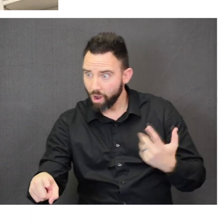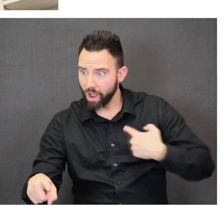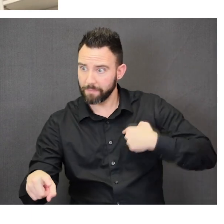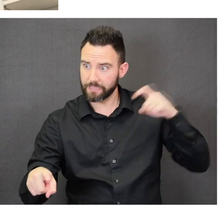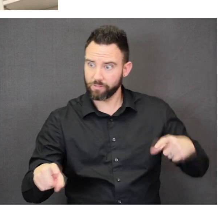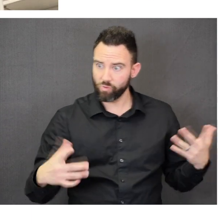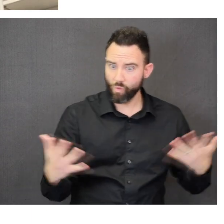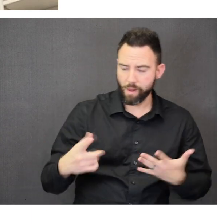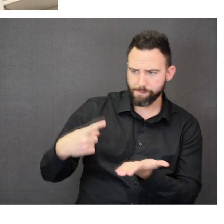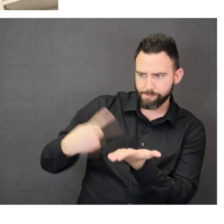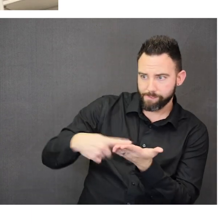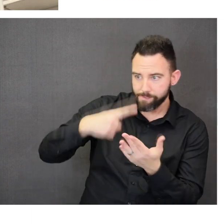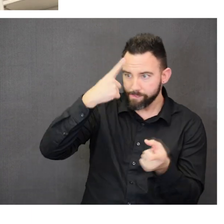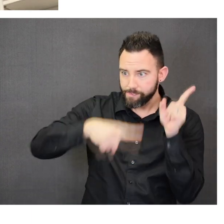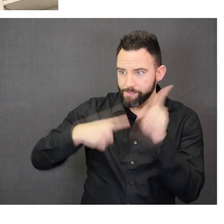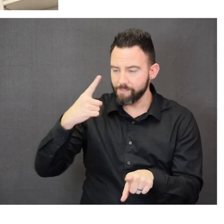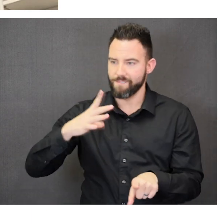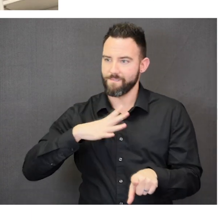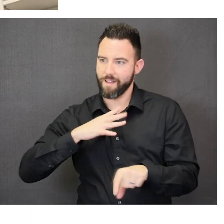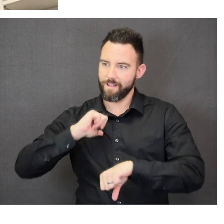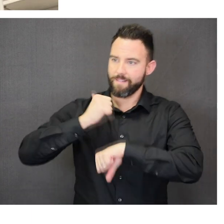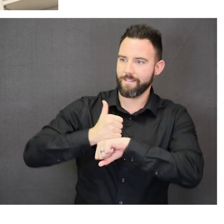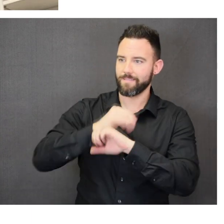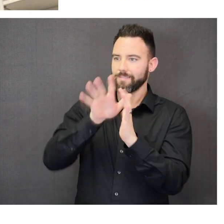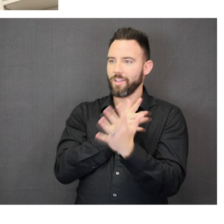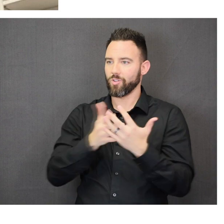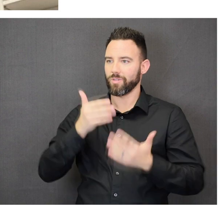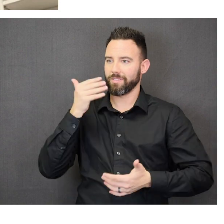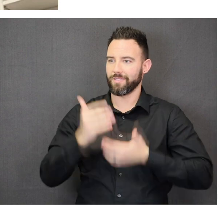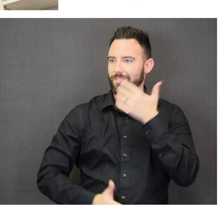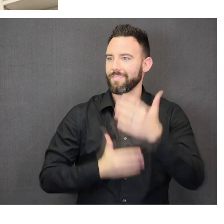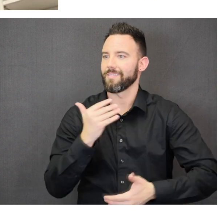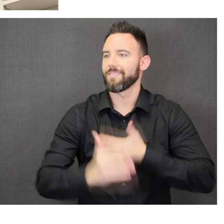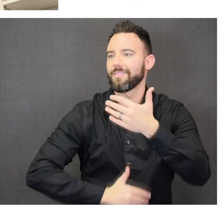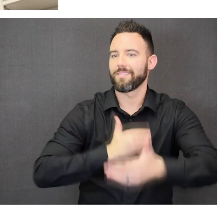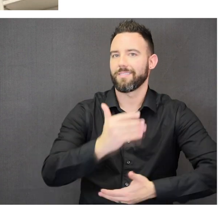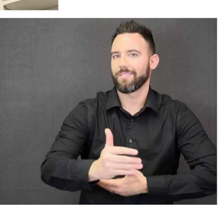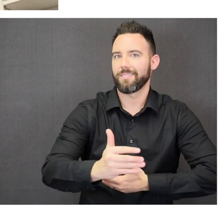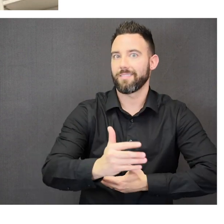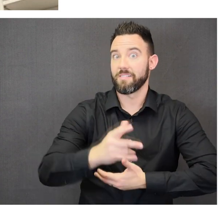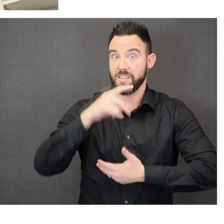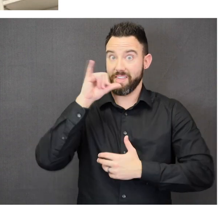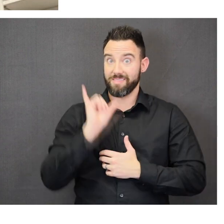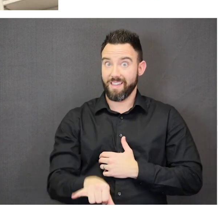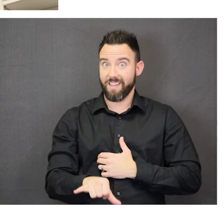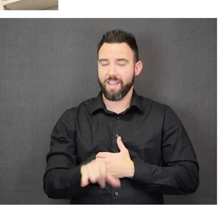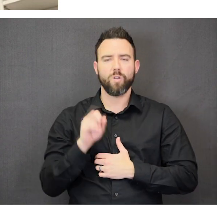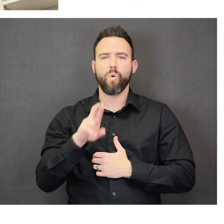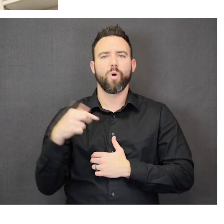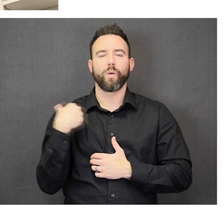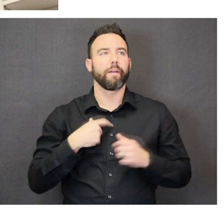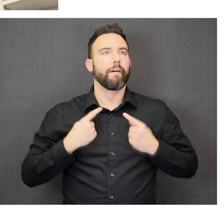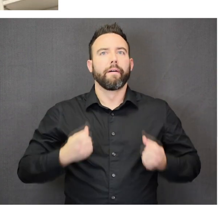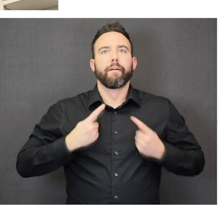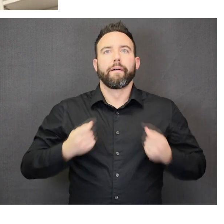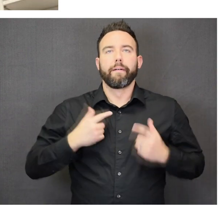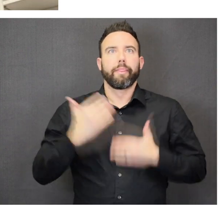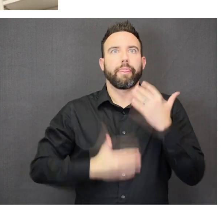way to honor everybody's needs? Or are we just sort of going one moment to the next moment, to the next moment, to the next